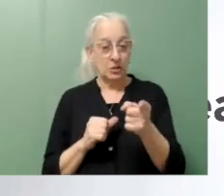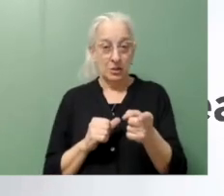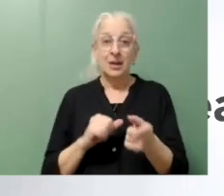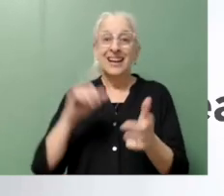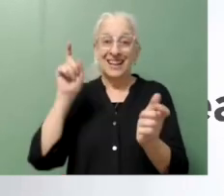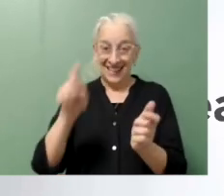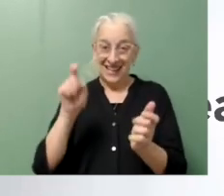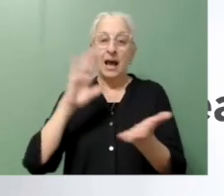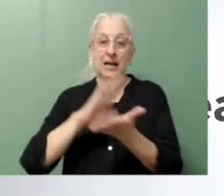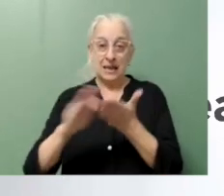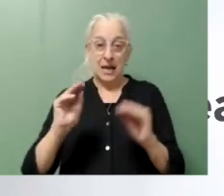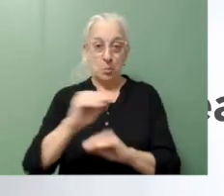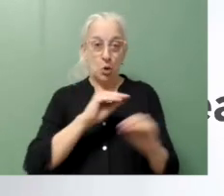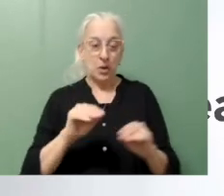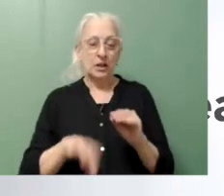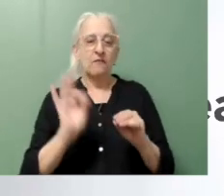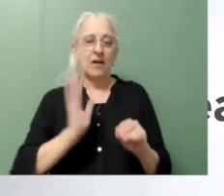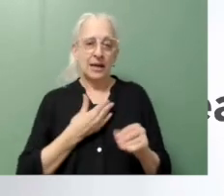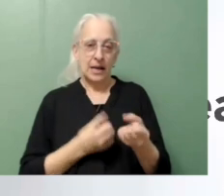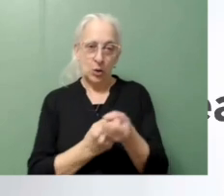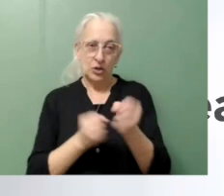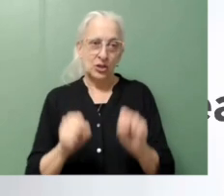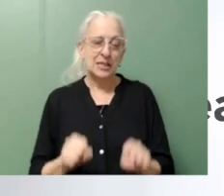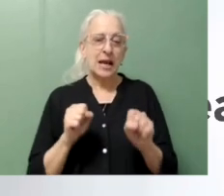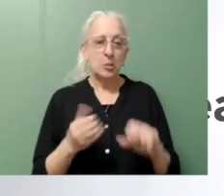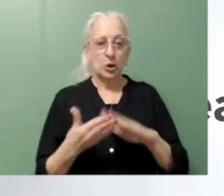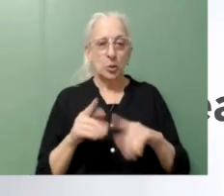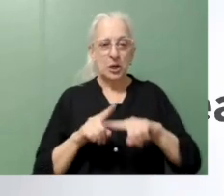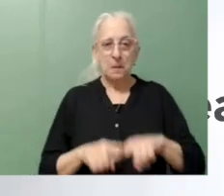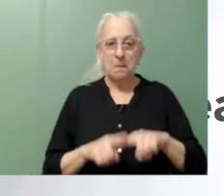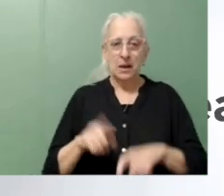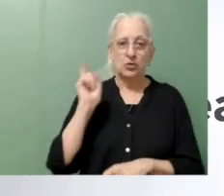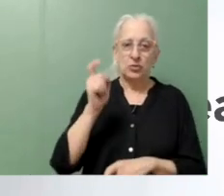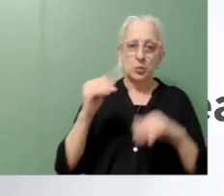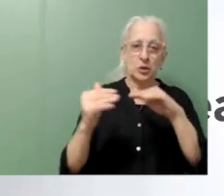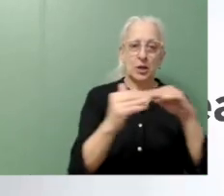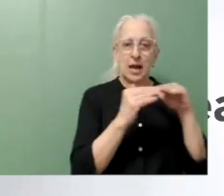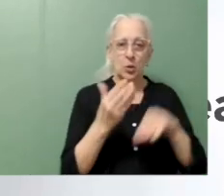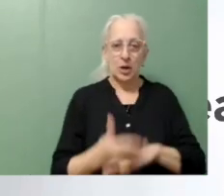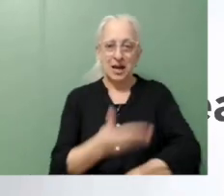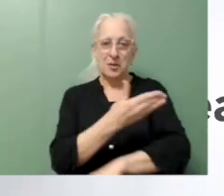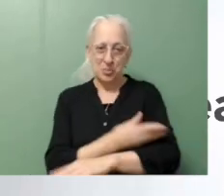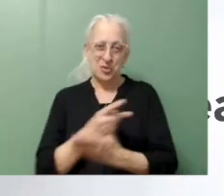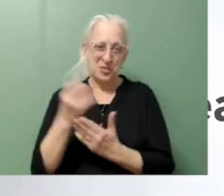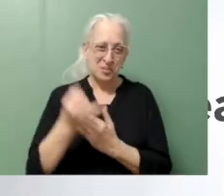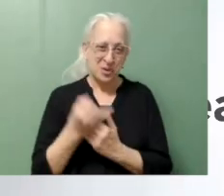sustainable community-based transportation equity incentive projects, also called mobility